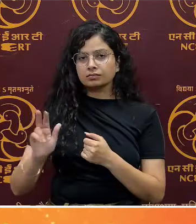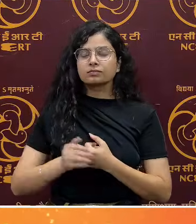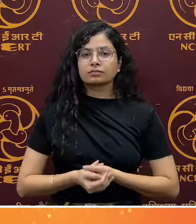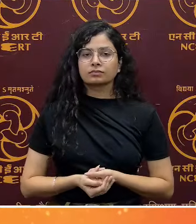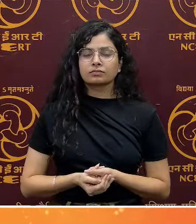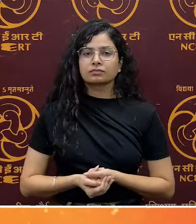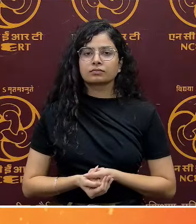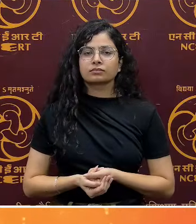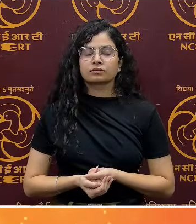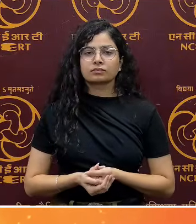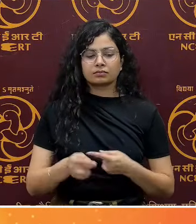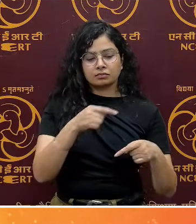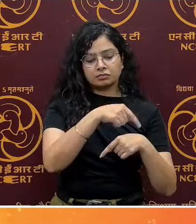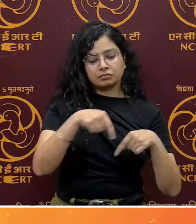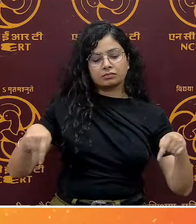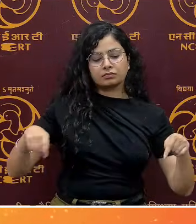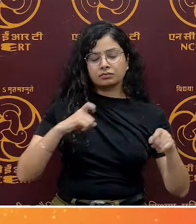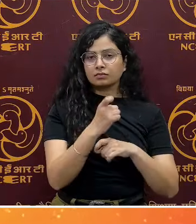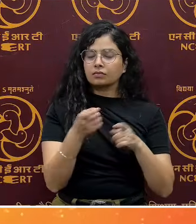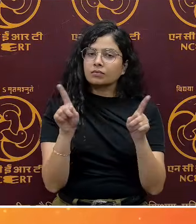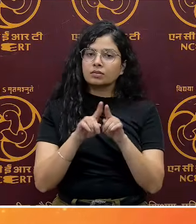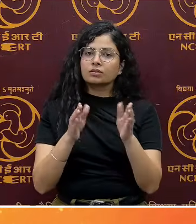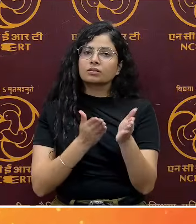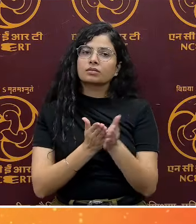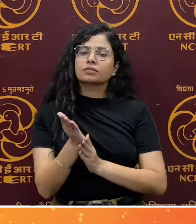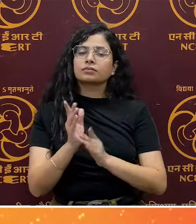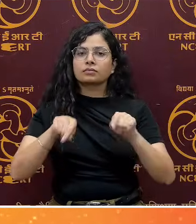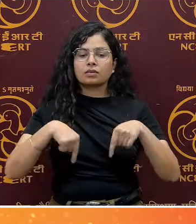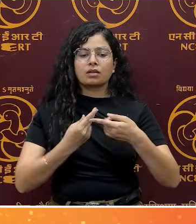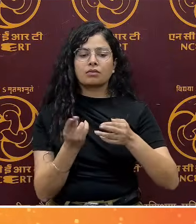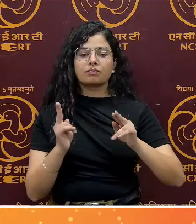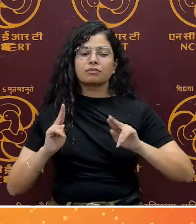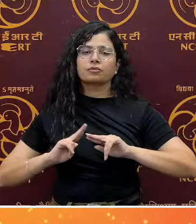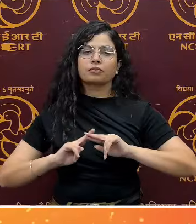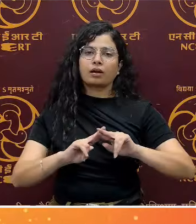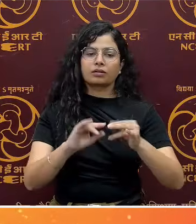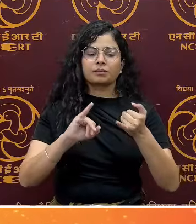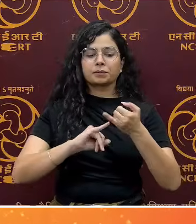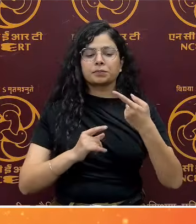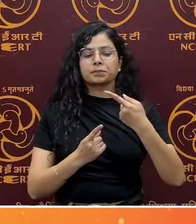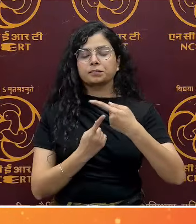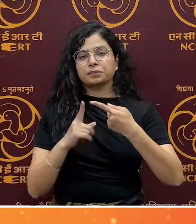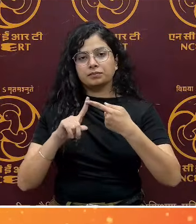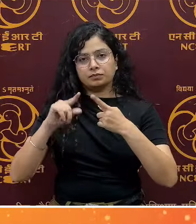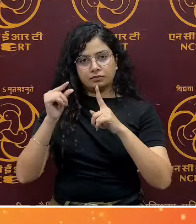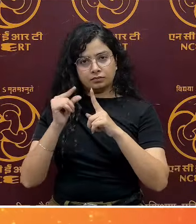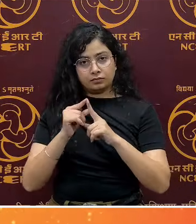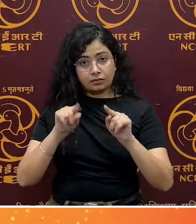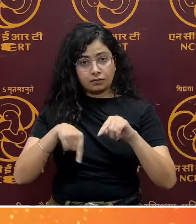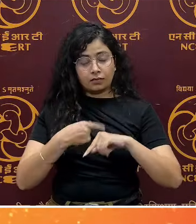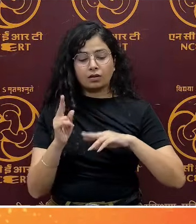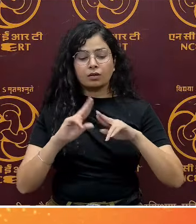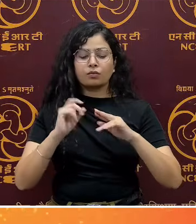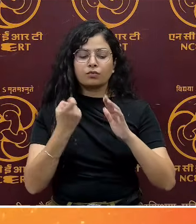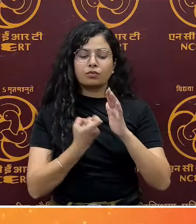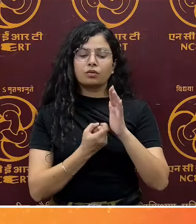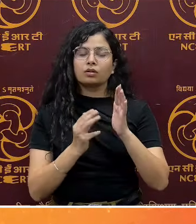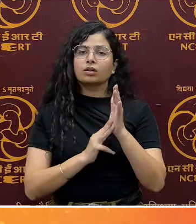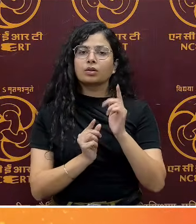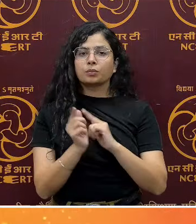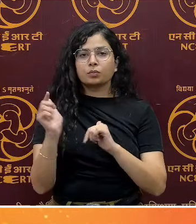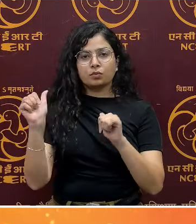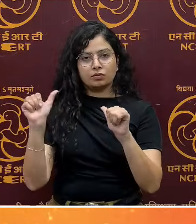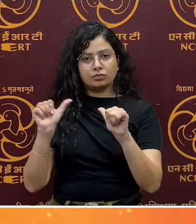of these 7 numbers. Similarly, we will go to the final step to generate the formula. We will click